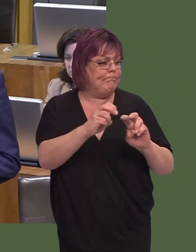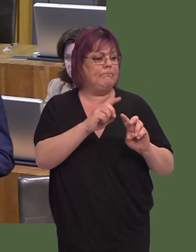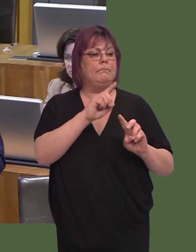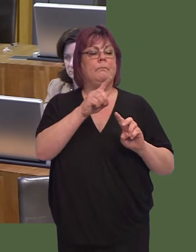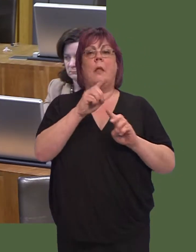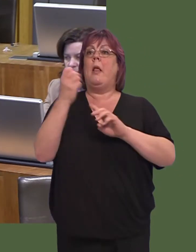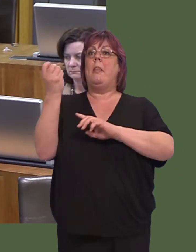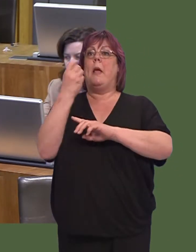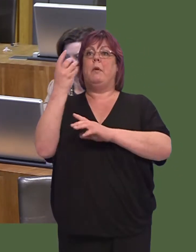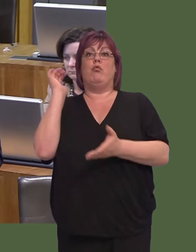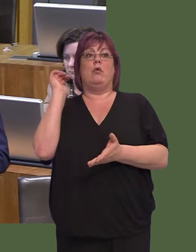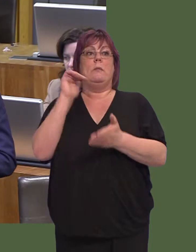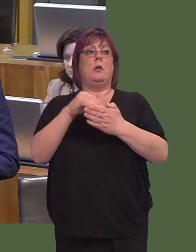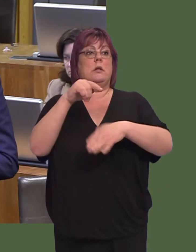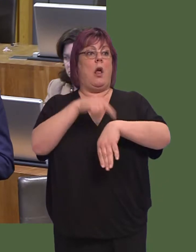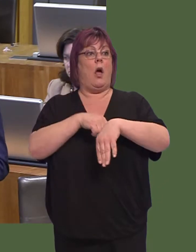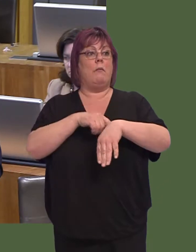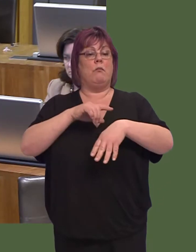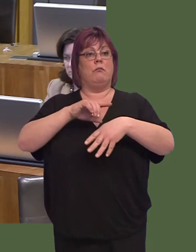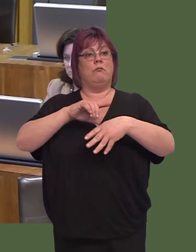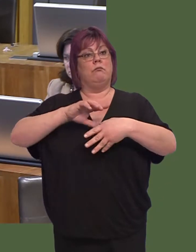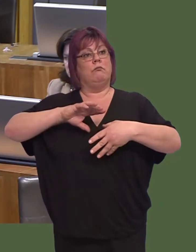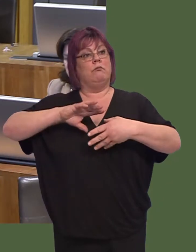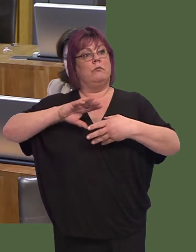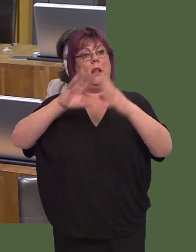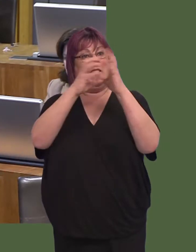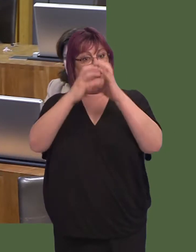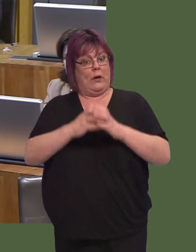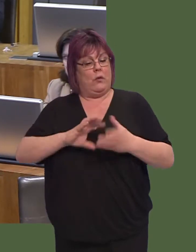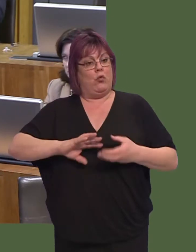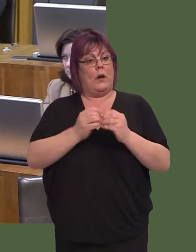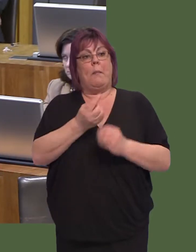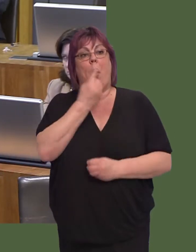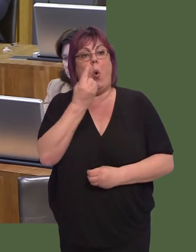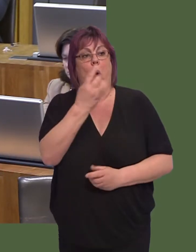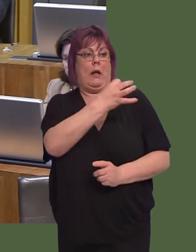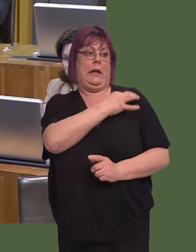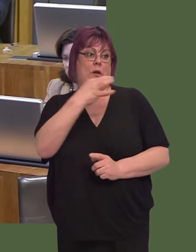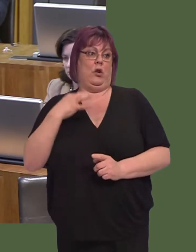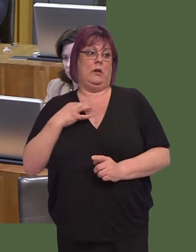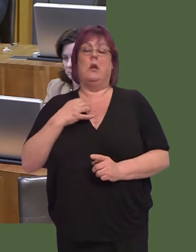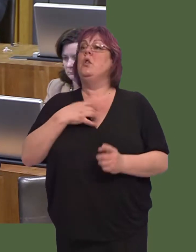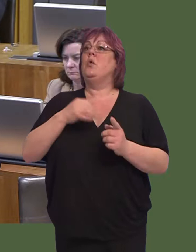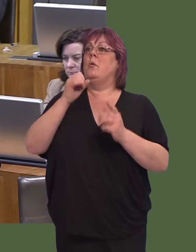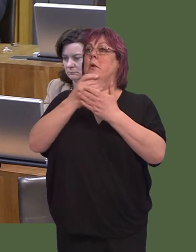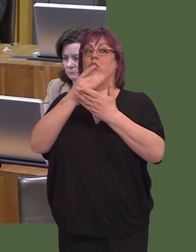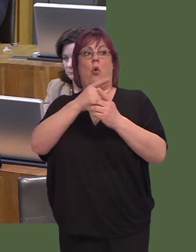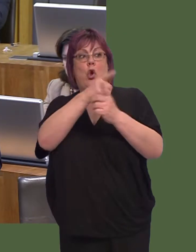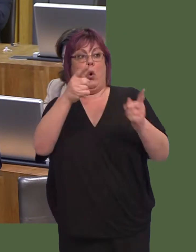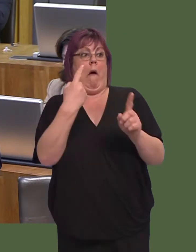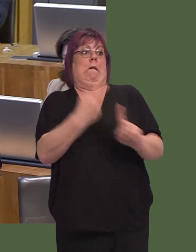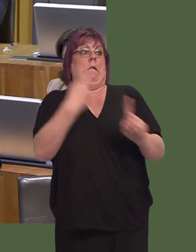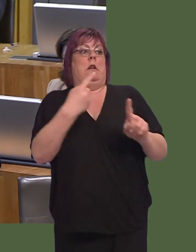times model was devised by clinicians? It is designed to ensure that those who are most in need of an ambulance get